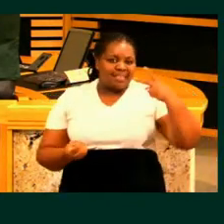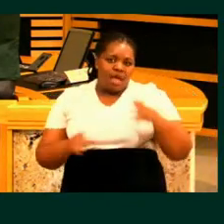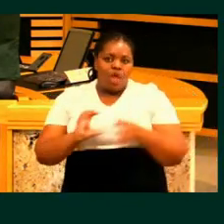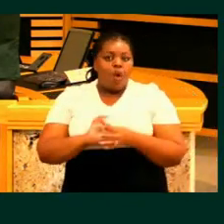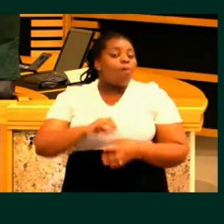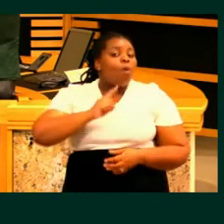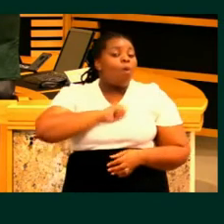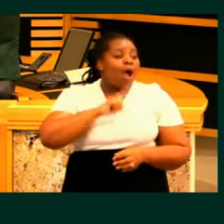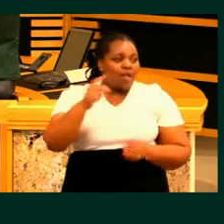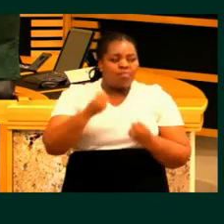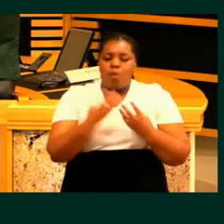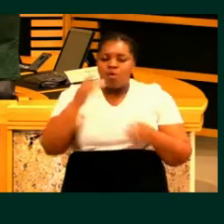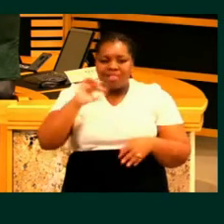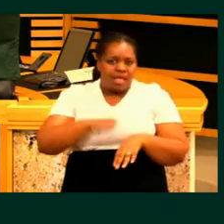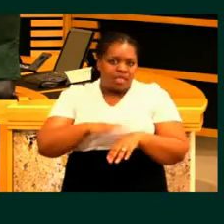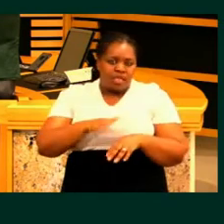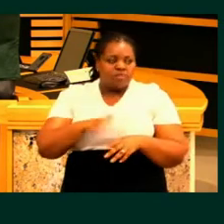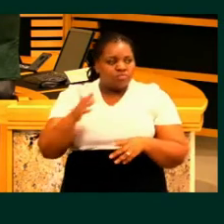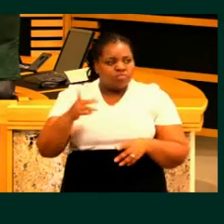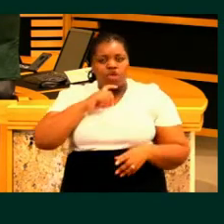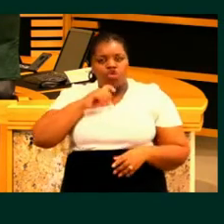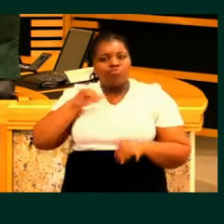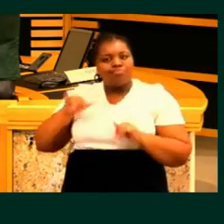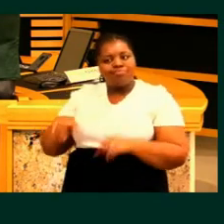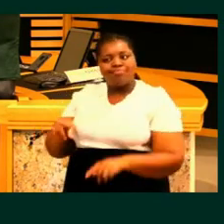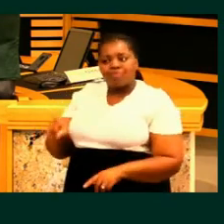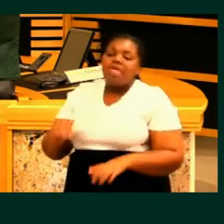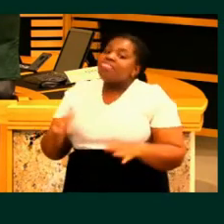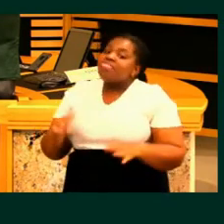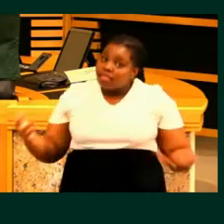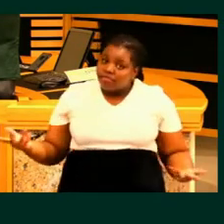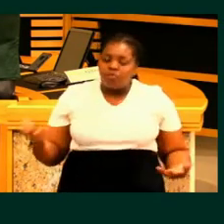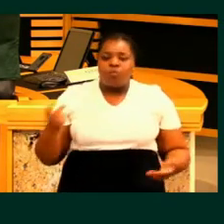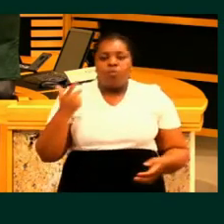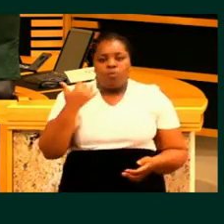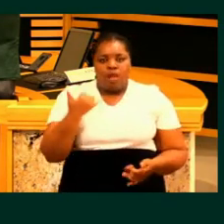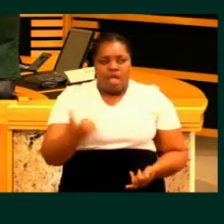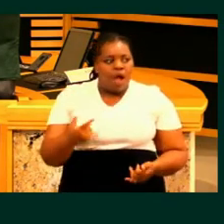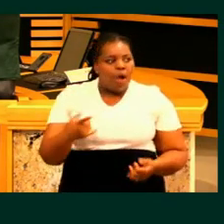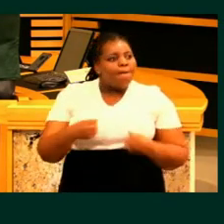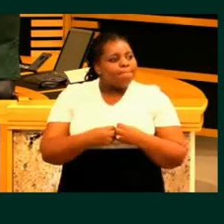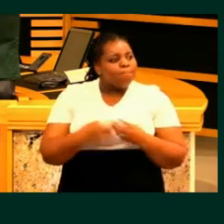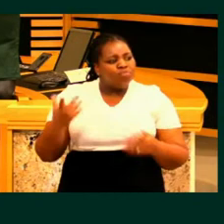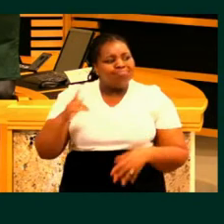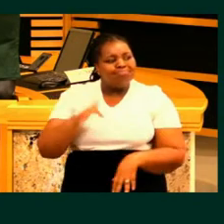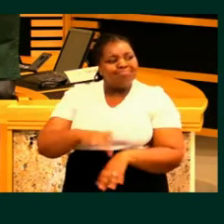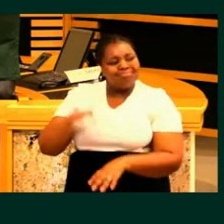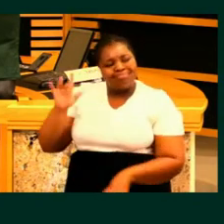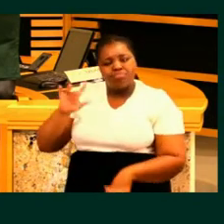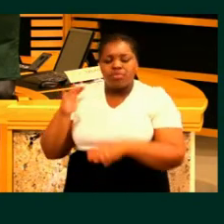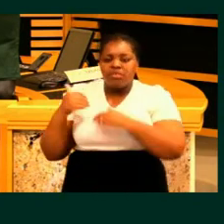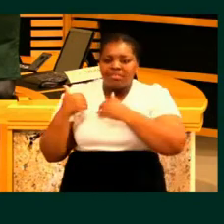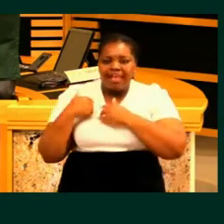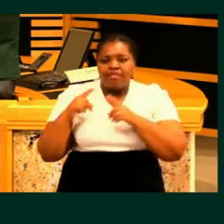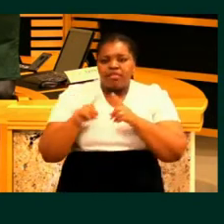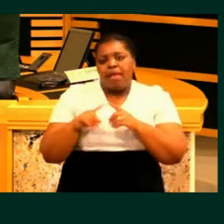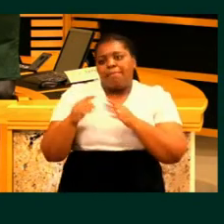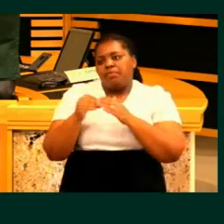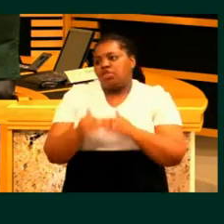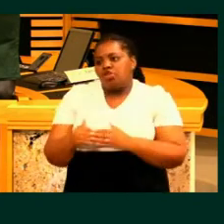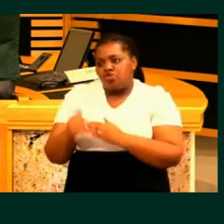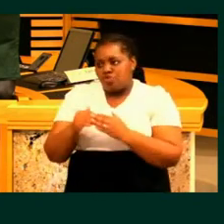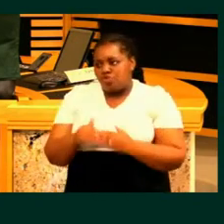spend most of their time there and therefore utmost sensitivity Safety and Security